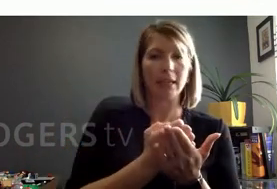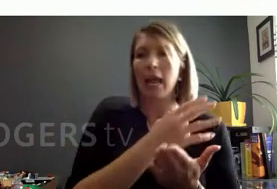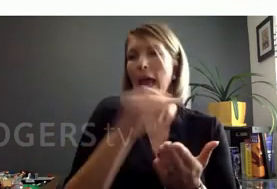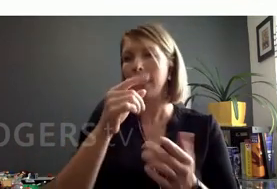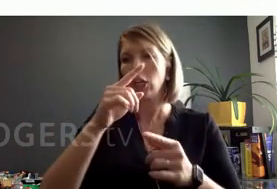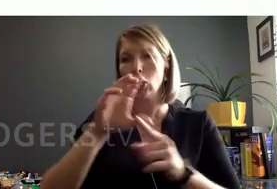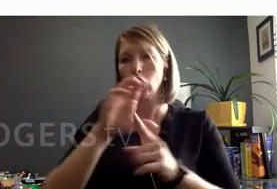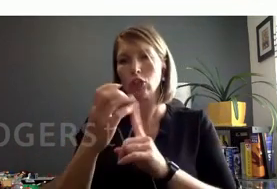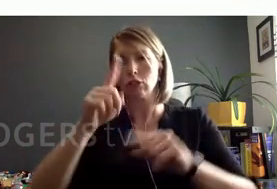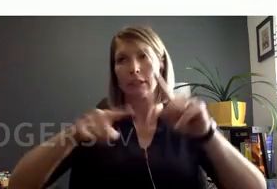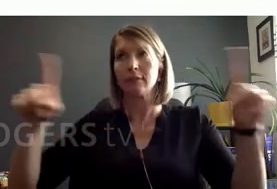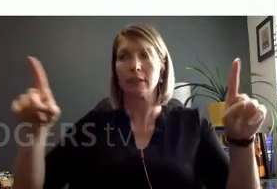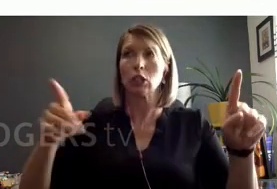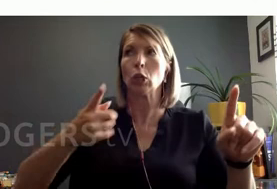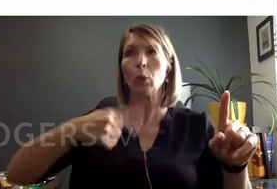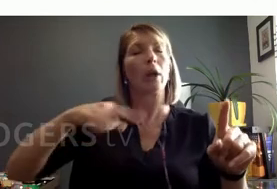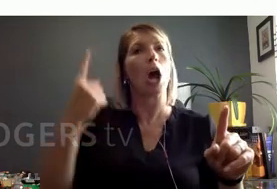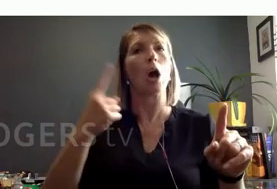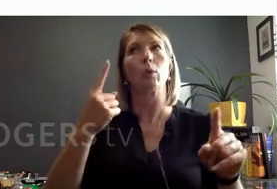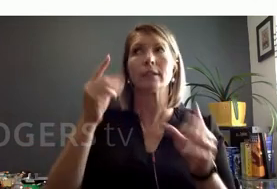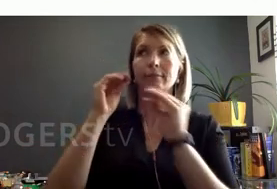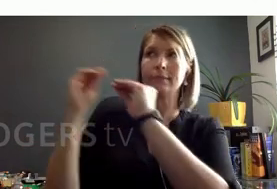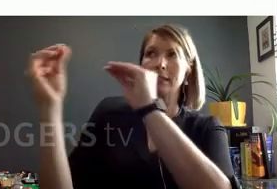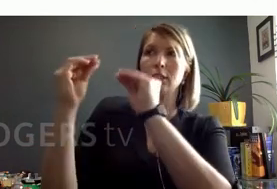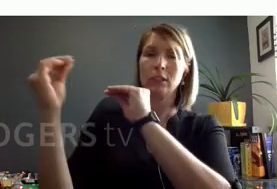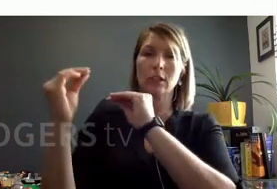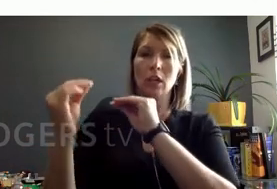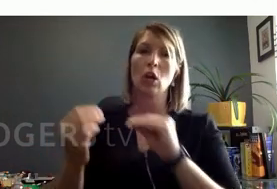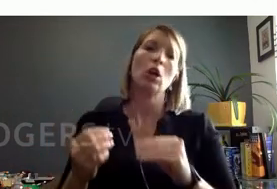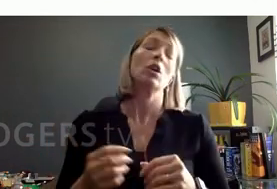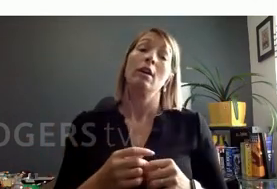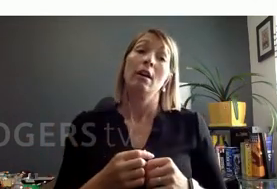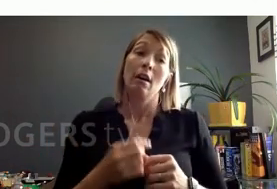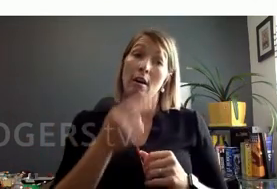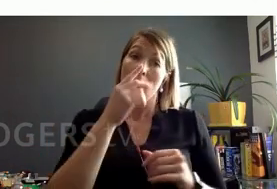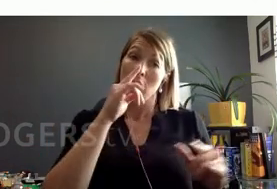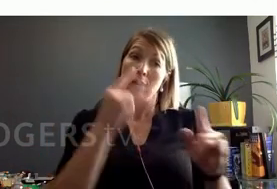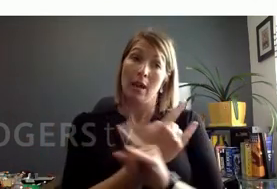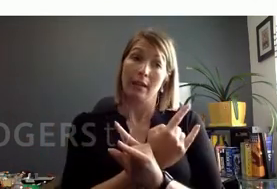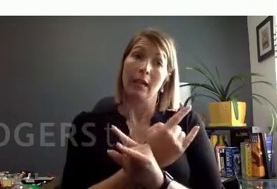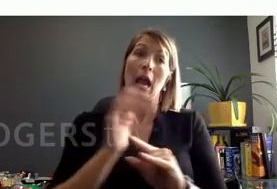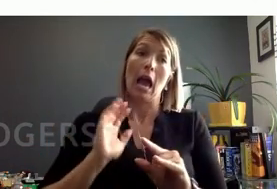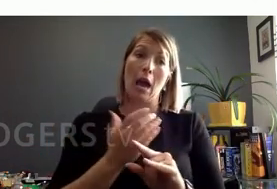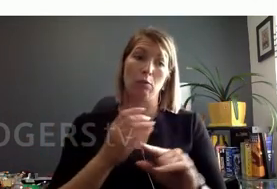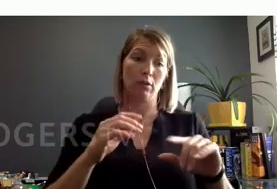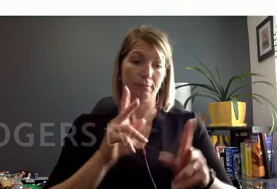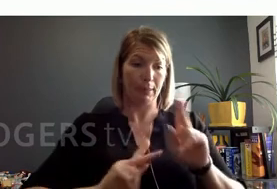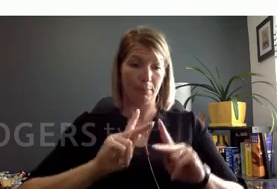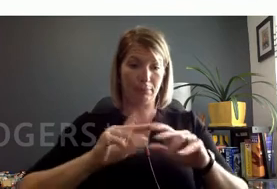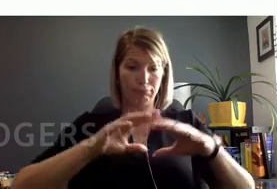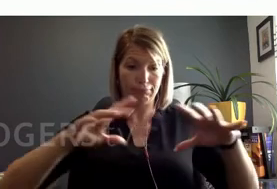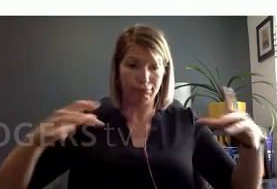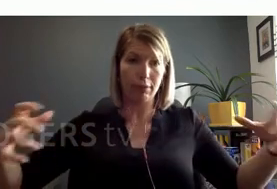our population is not growing as fast as we had hoped. Actually, is one of the only provinces that experienced public